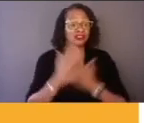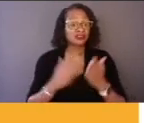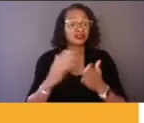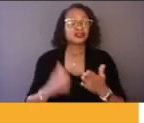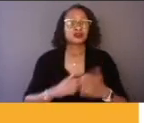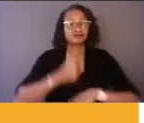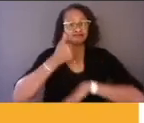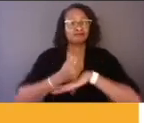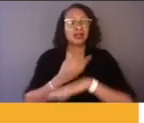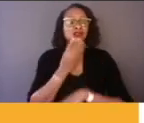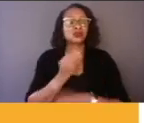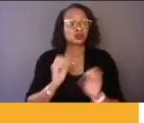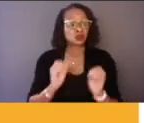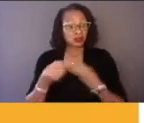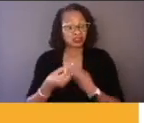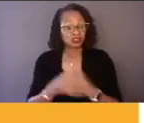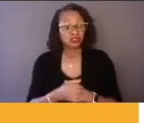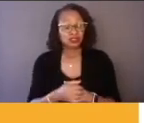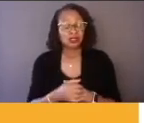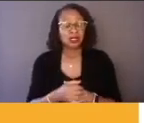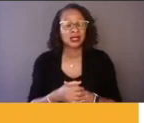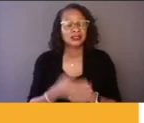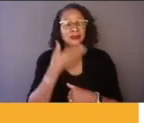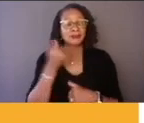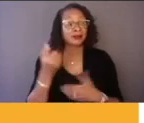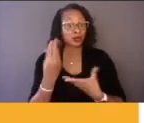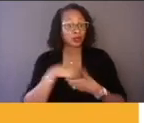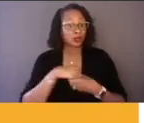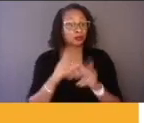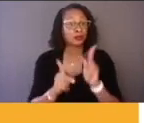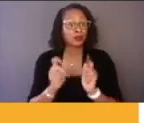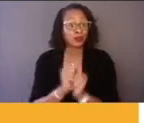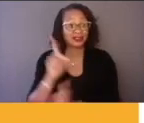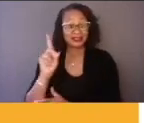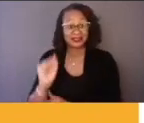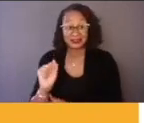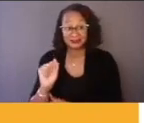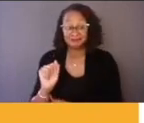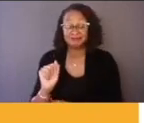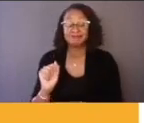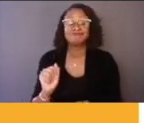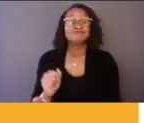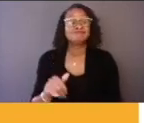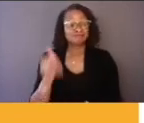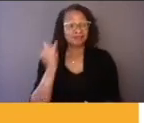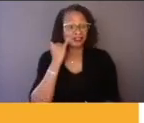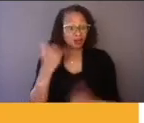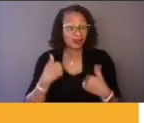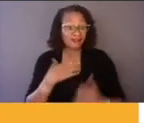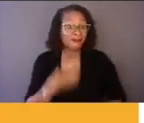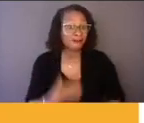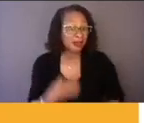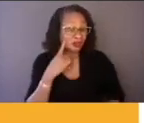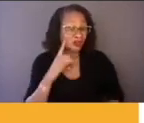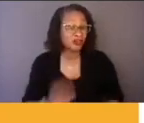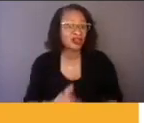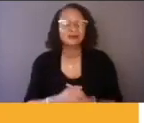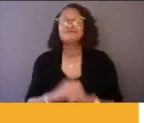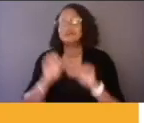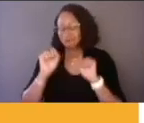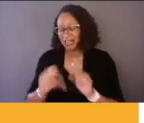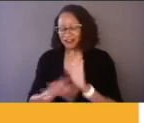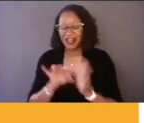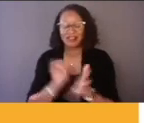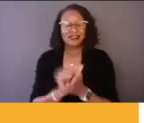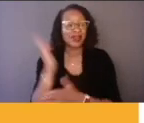Jewish organizations to better include people with disabilities. If that's something you have a passion for, you can find that on